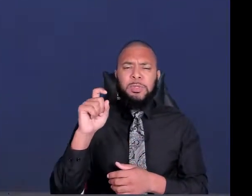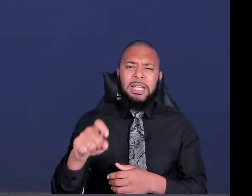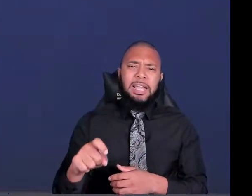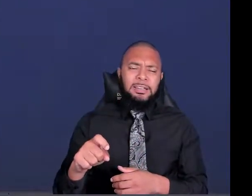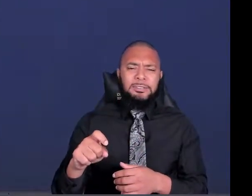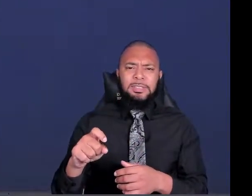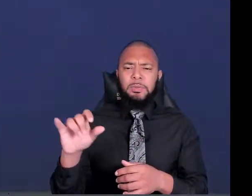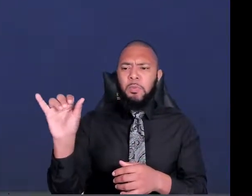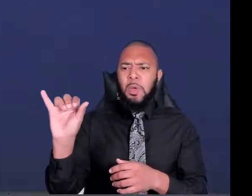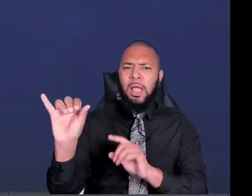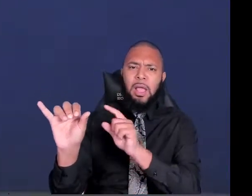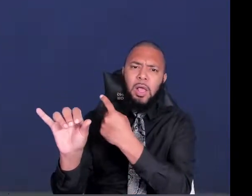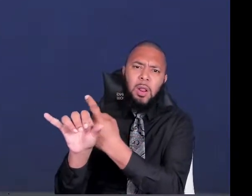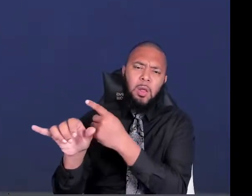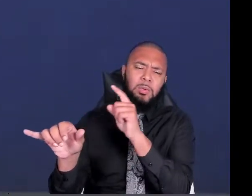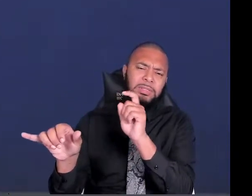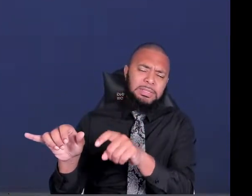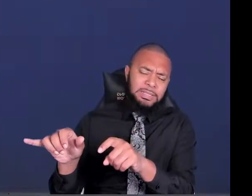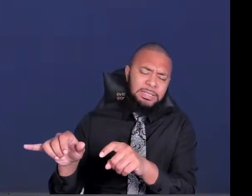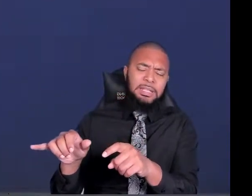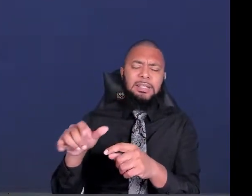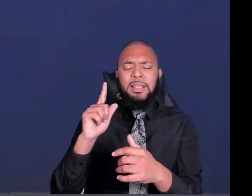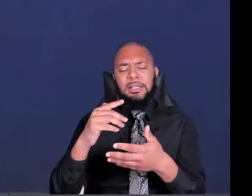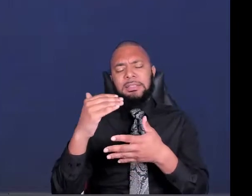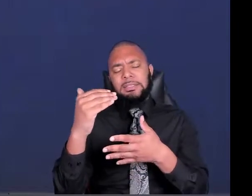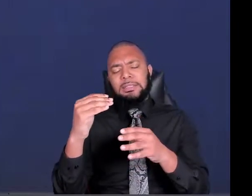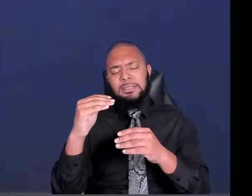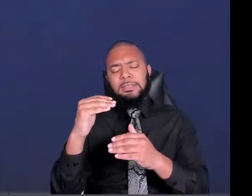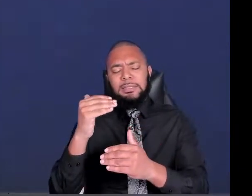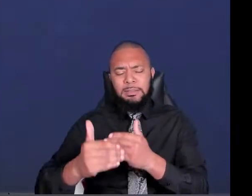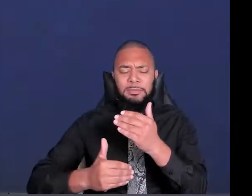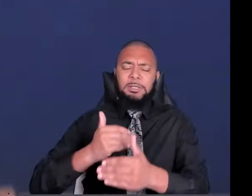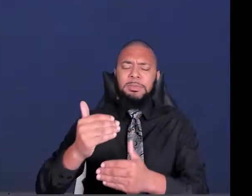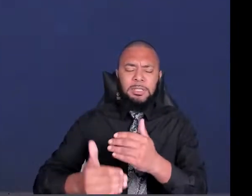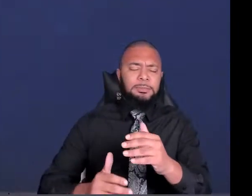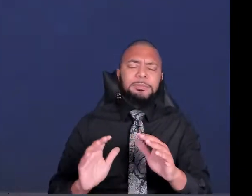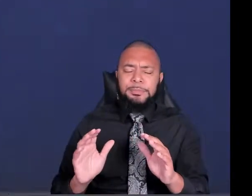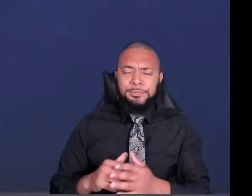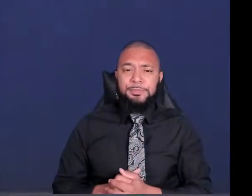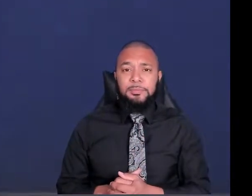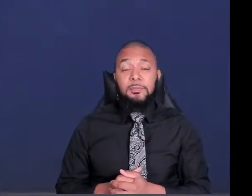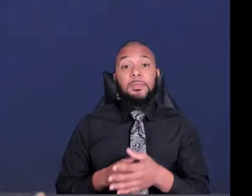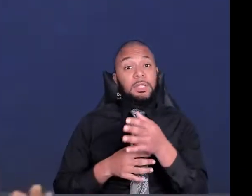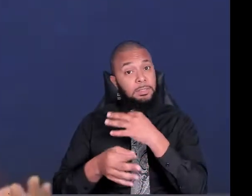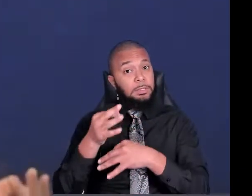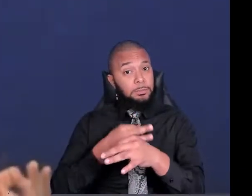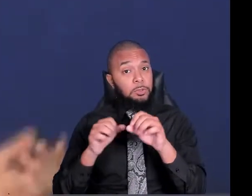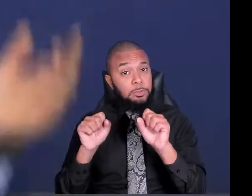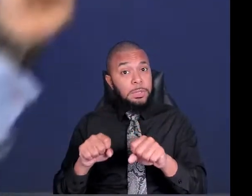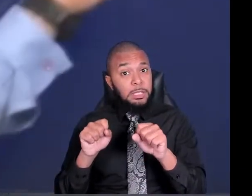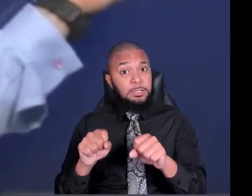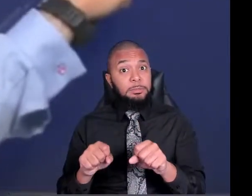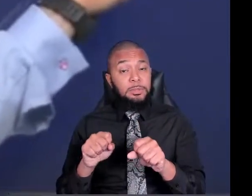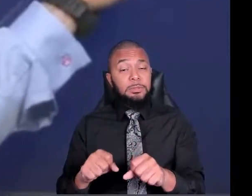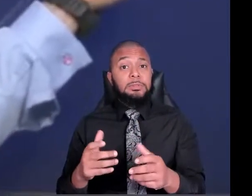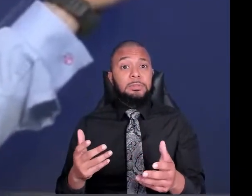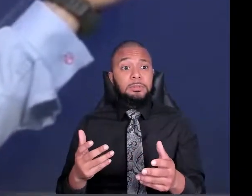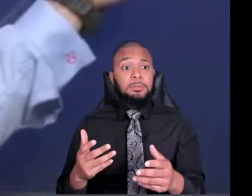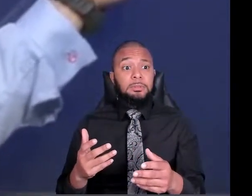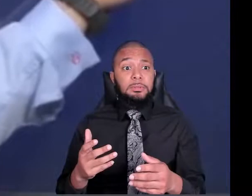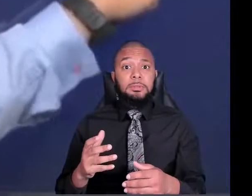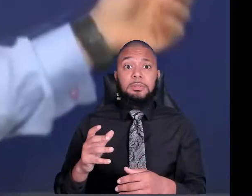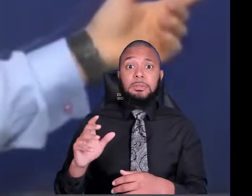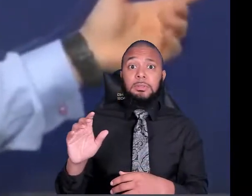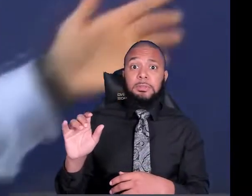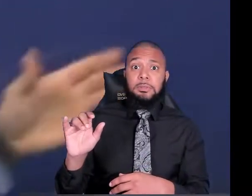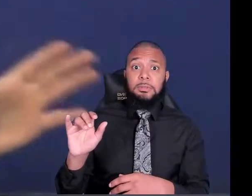both cases, which would take a couple of steps. We could use substitution. We'd have to isolate for